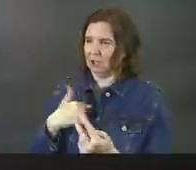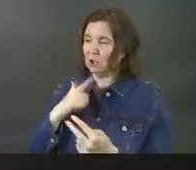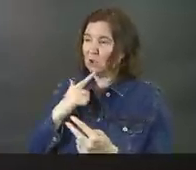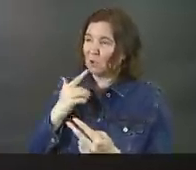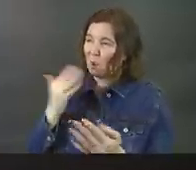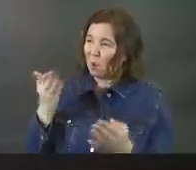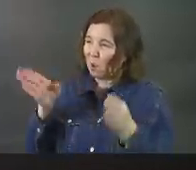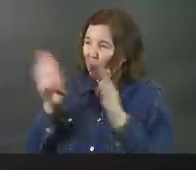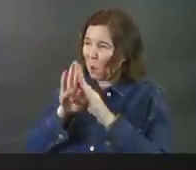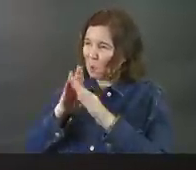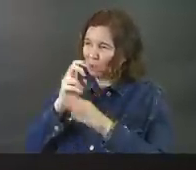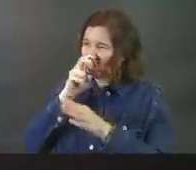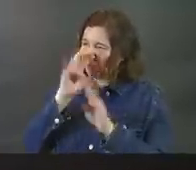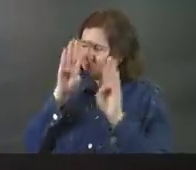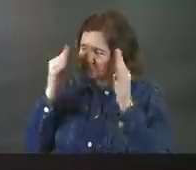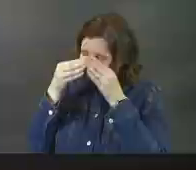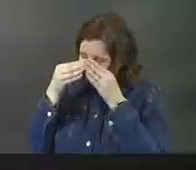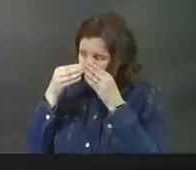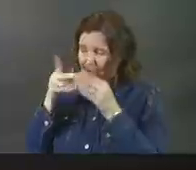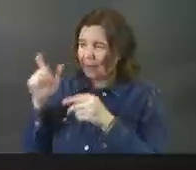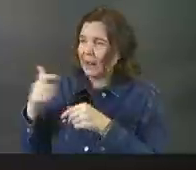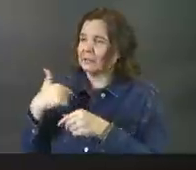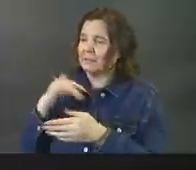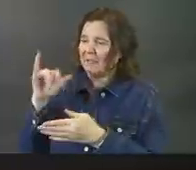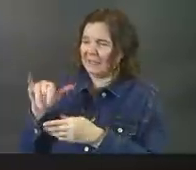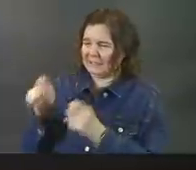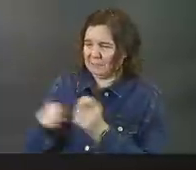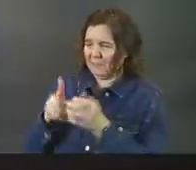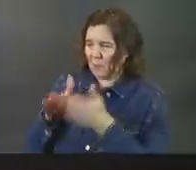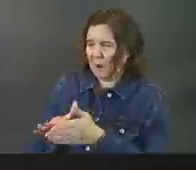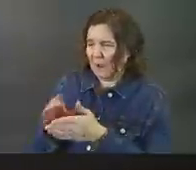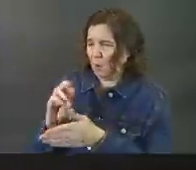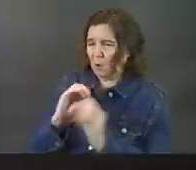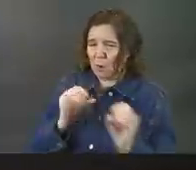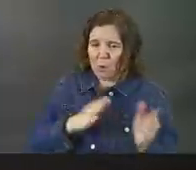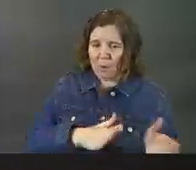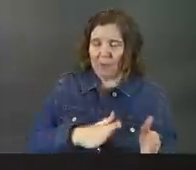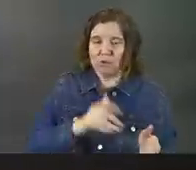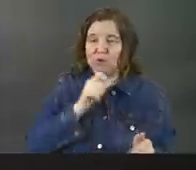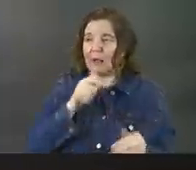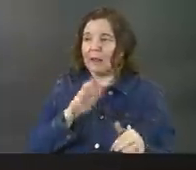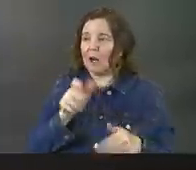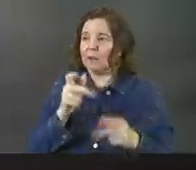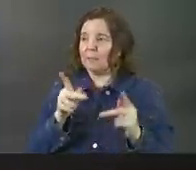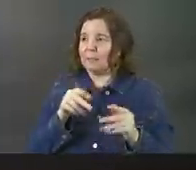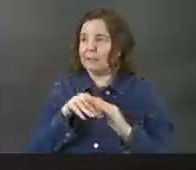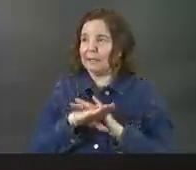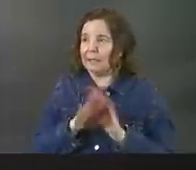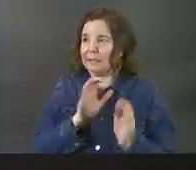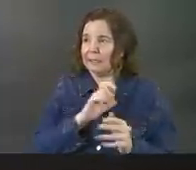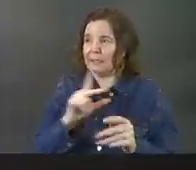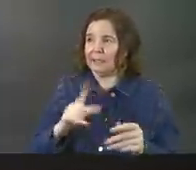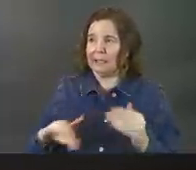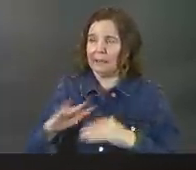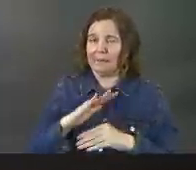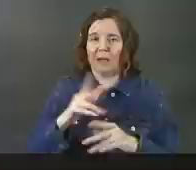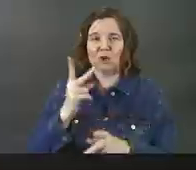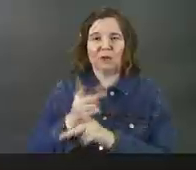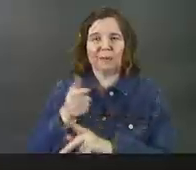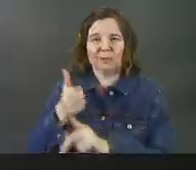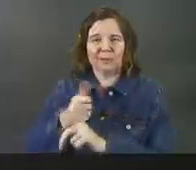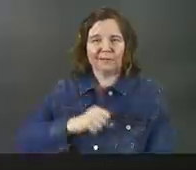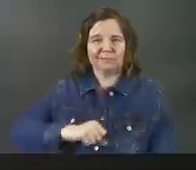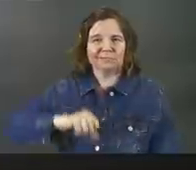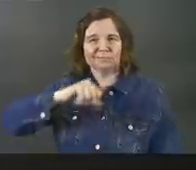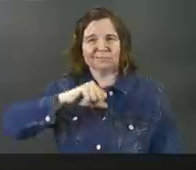so closed about it, and it has to be this way, that you're not even letting other people enter the kingdom of God, and you're keeping yourselves